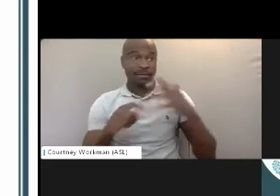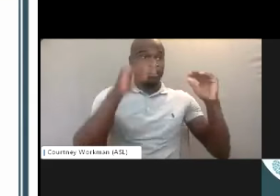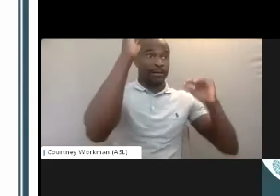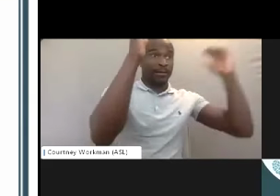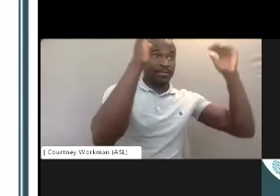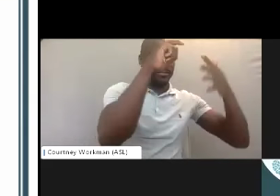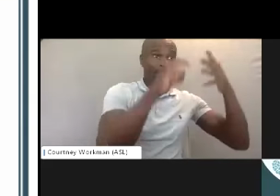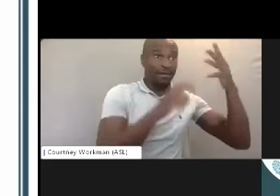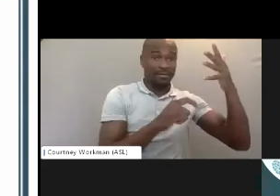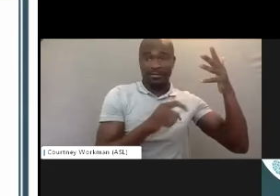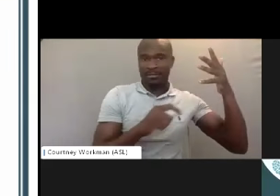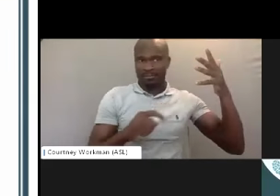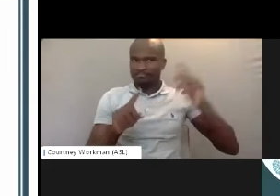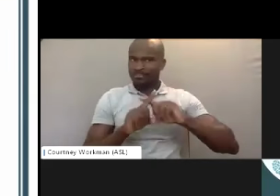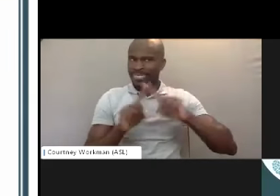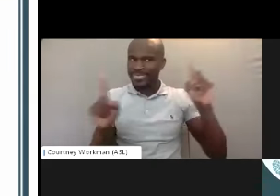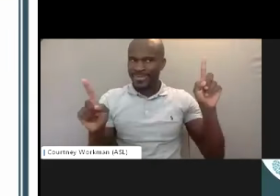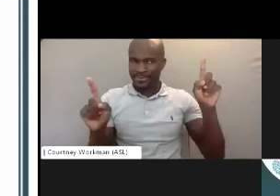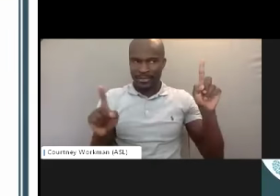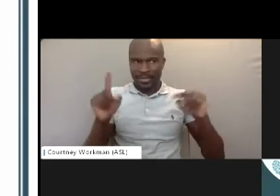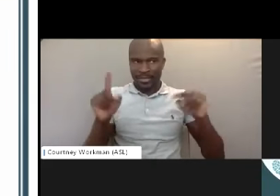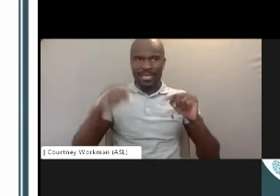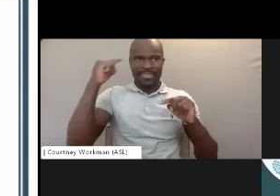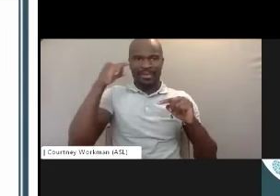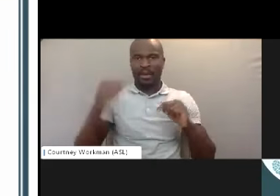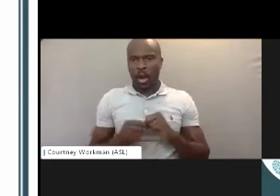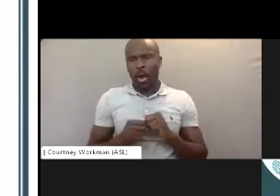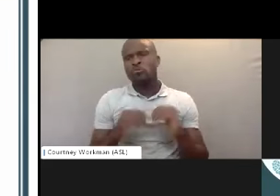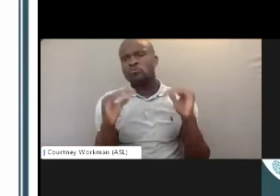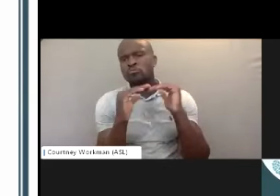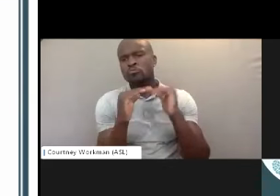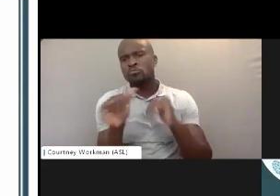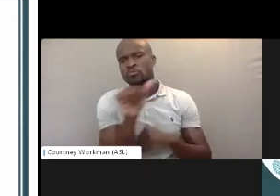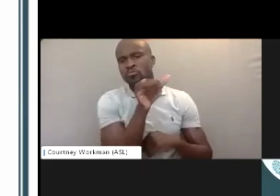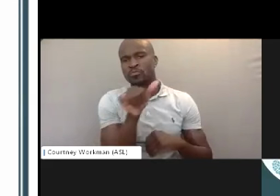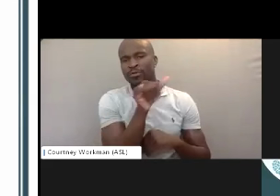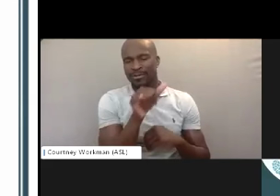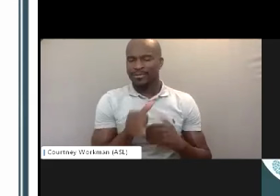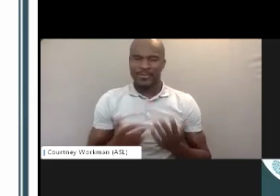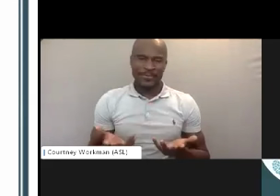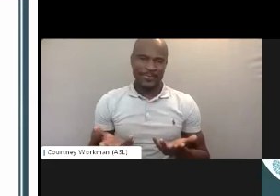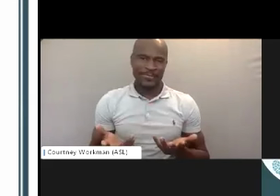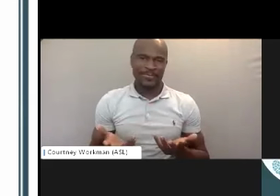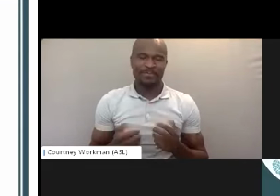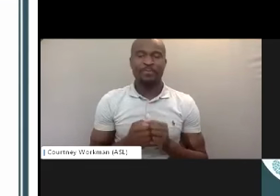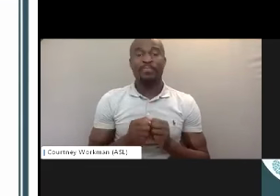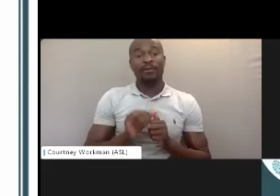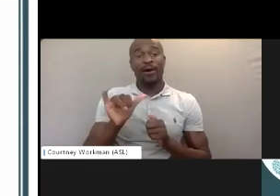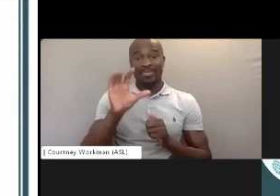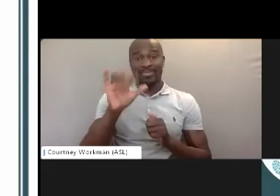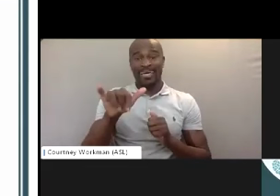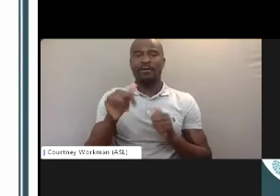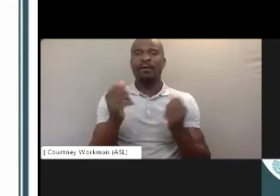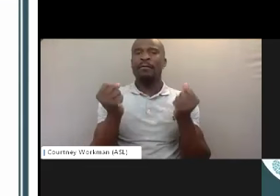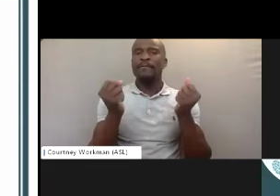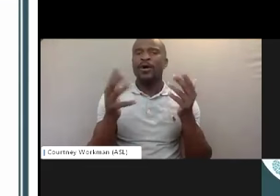adults or little small adult people. And then I also really love the idea of this multi-tiered model of support